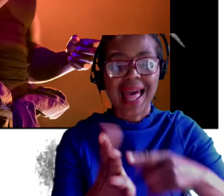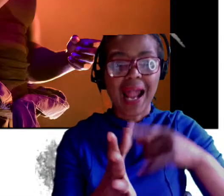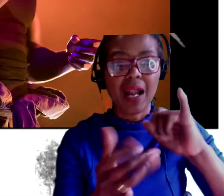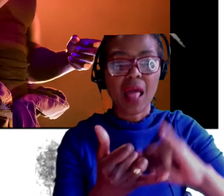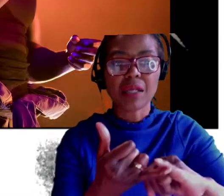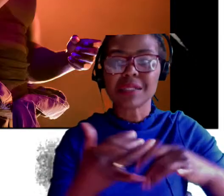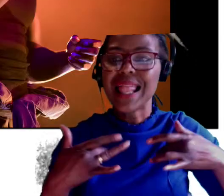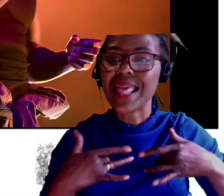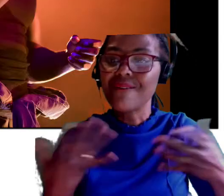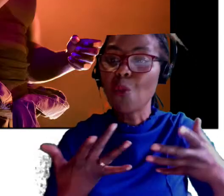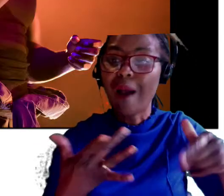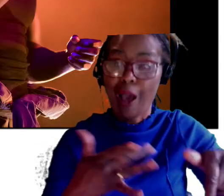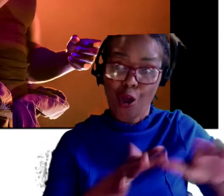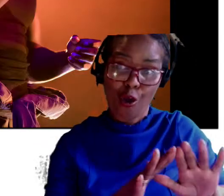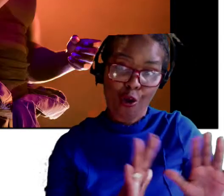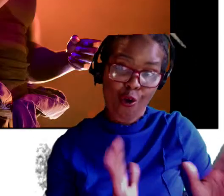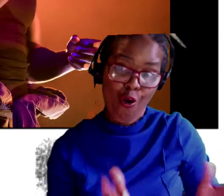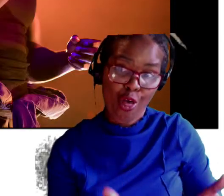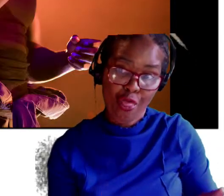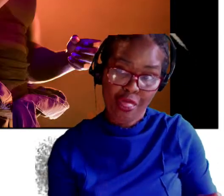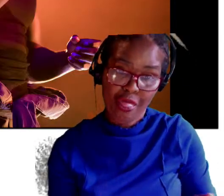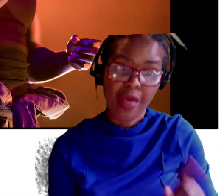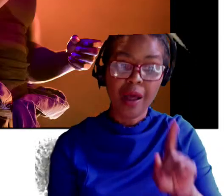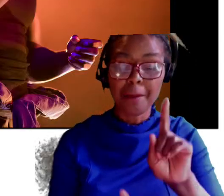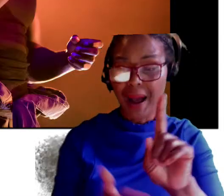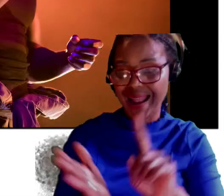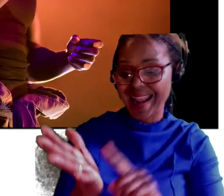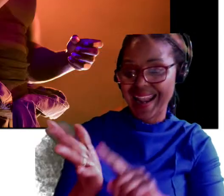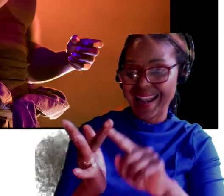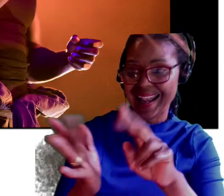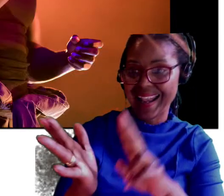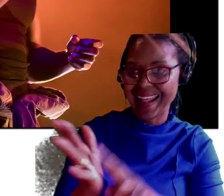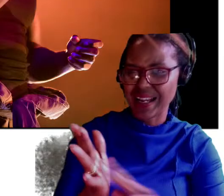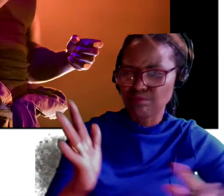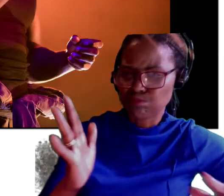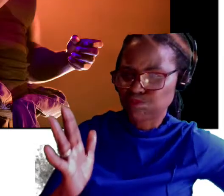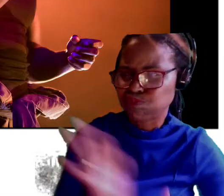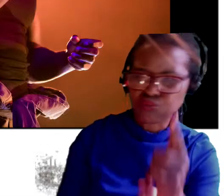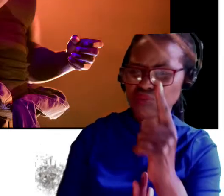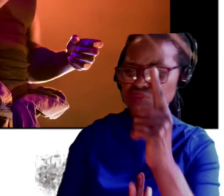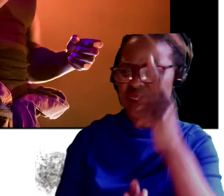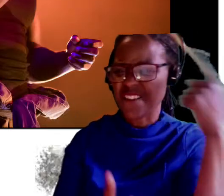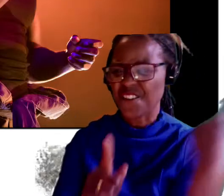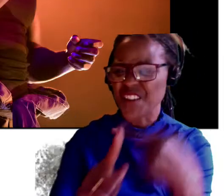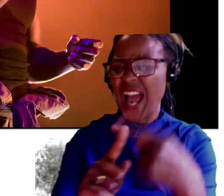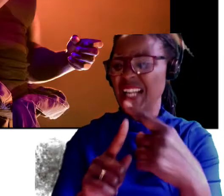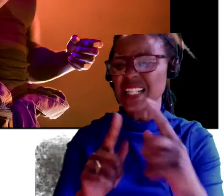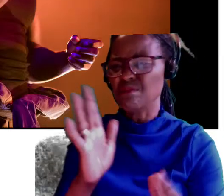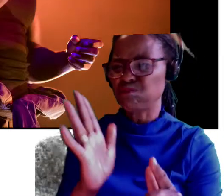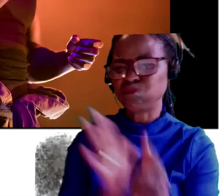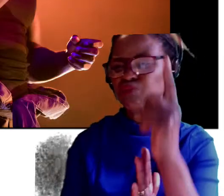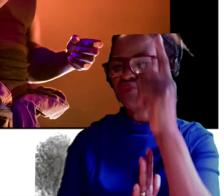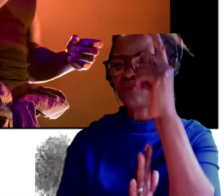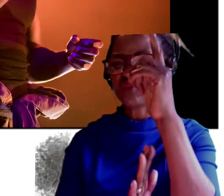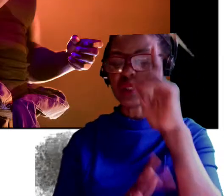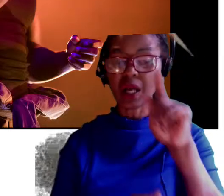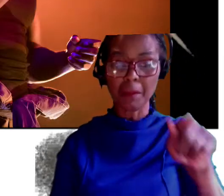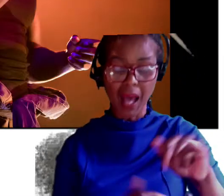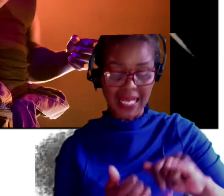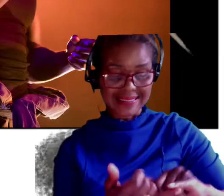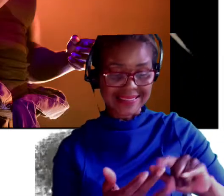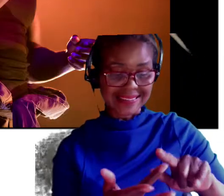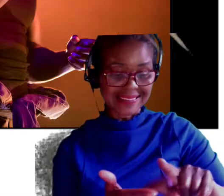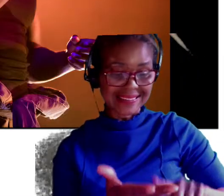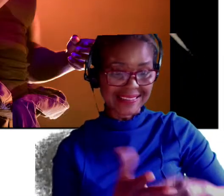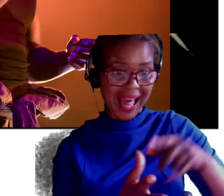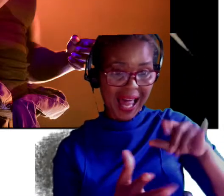But because Lynn is traveling at near light speed, the laws of relativity mean that Silas is aging so much faster